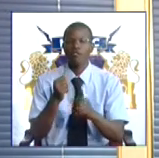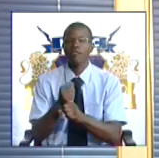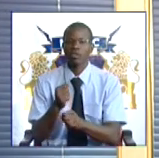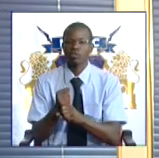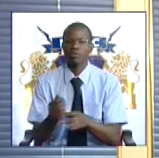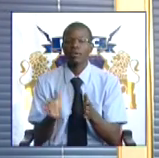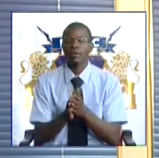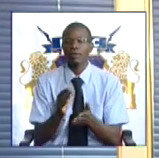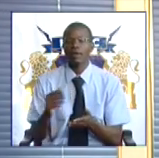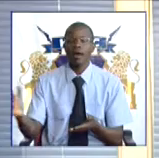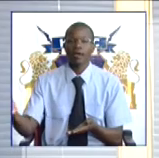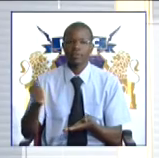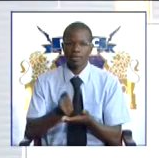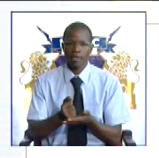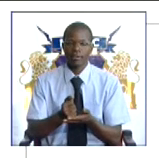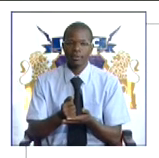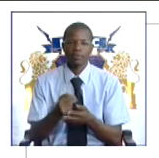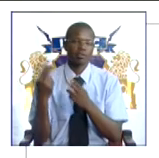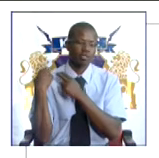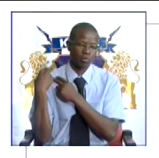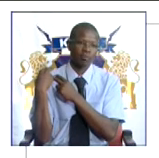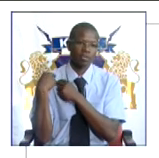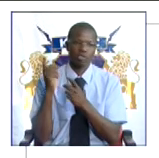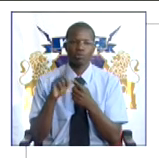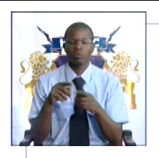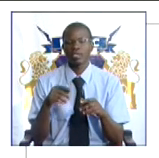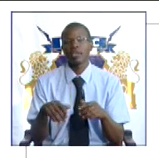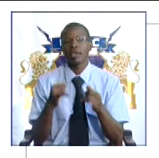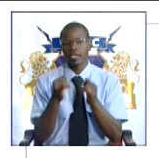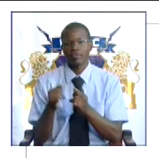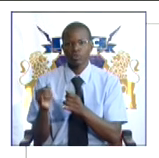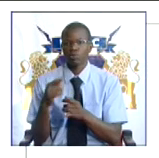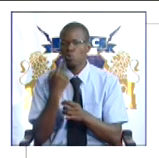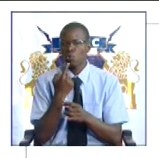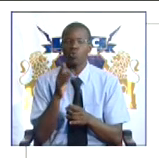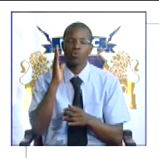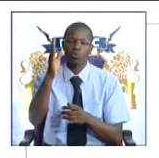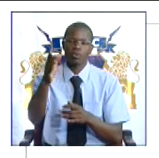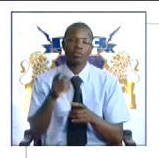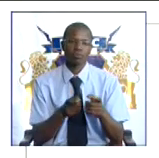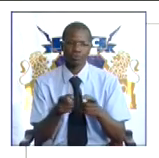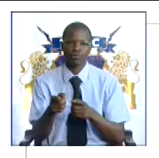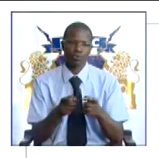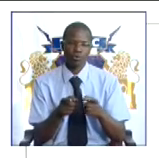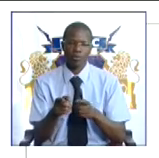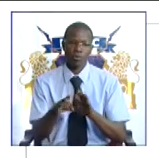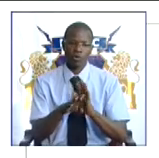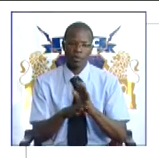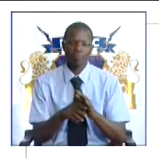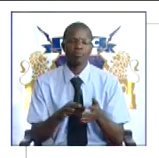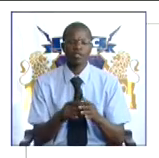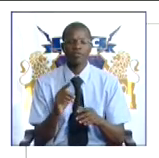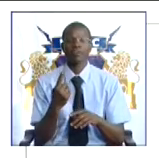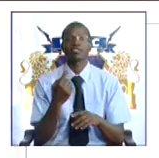will manage the program. At the heart of the program is a program officer, whose role is to implement